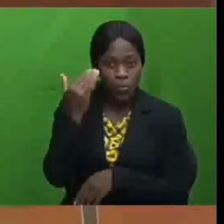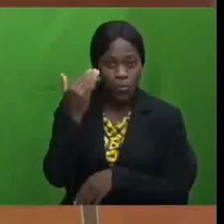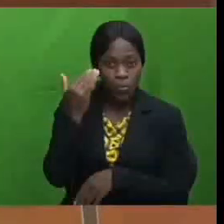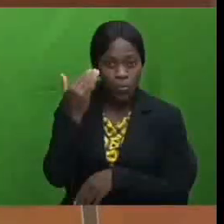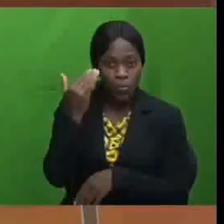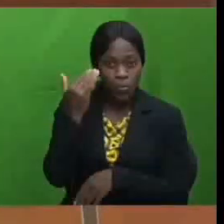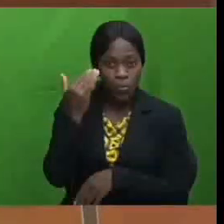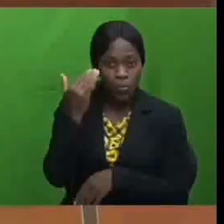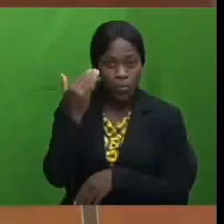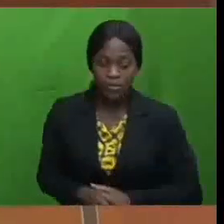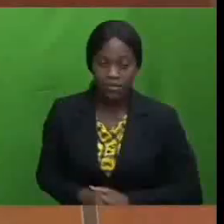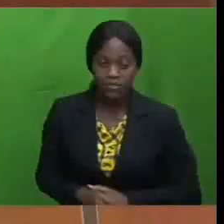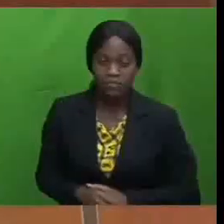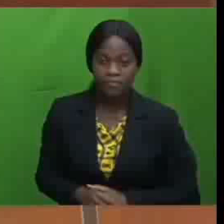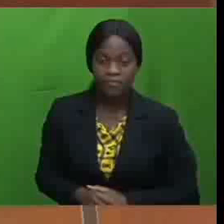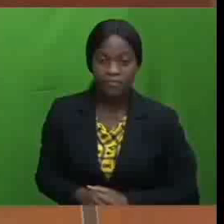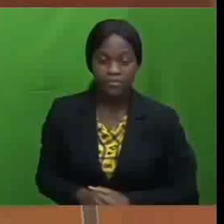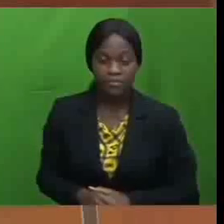Speaker,